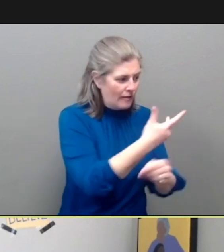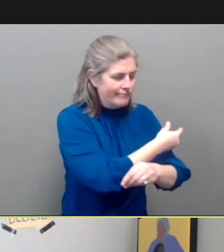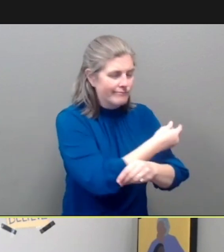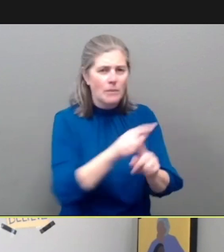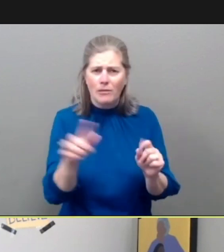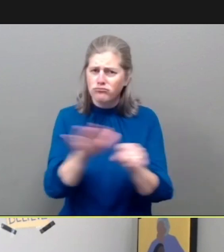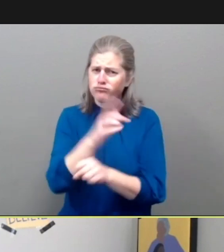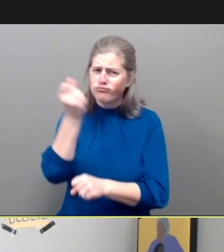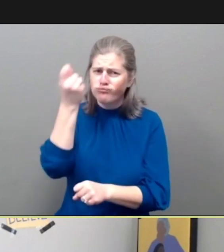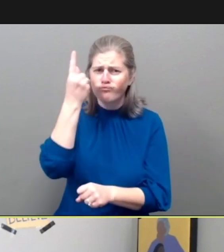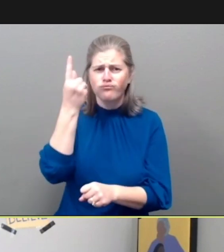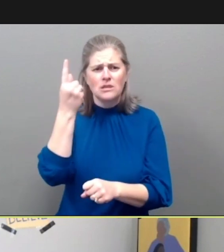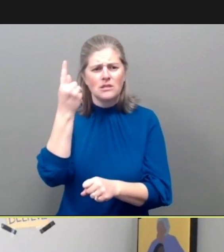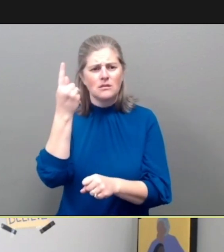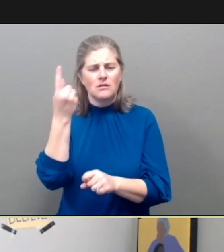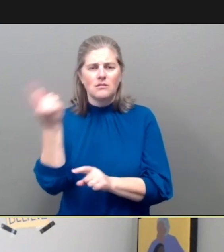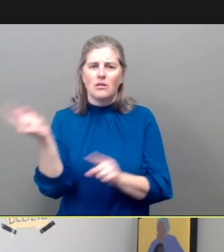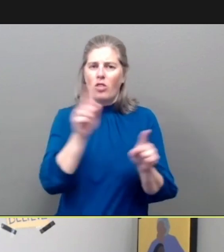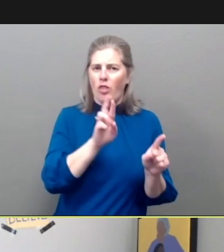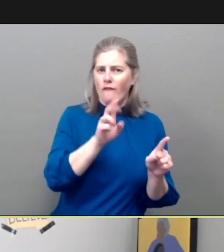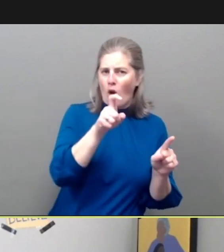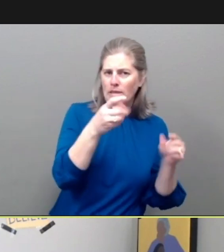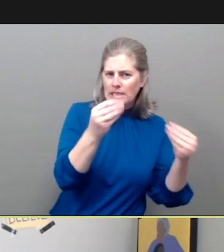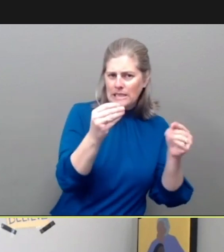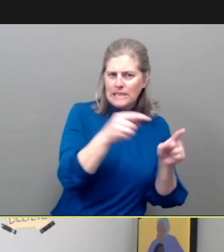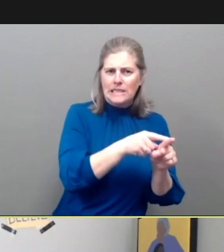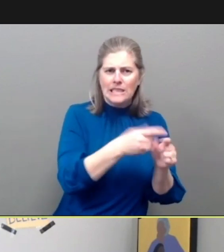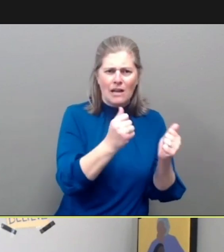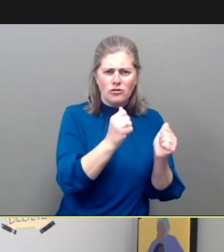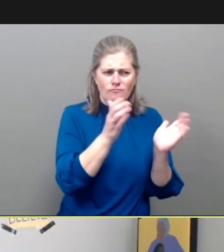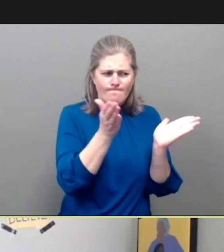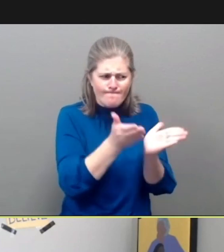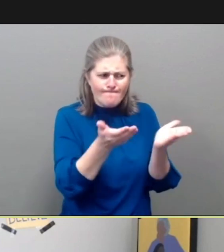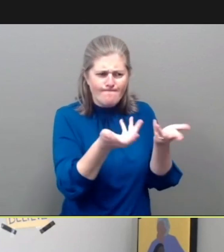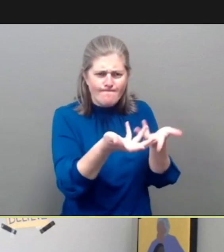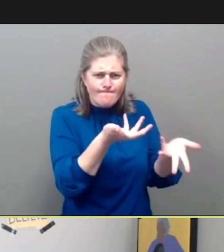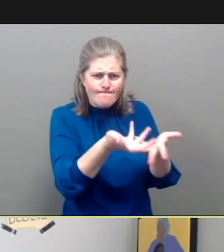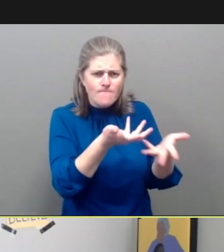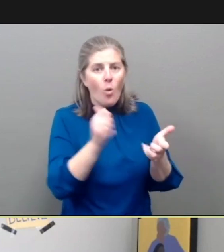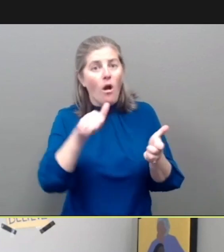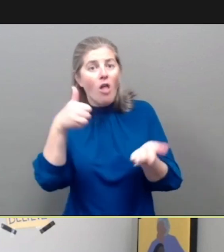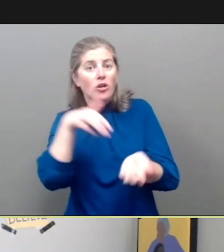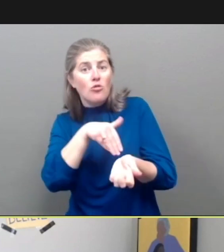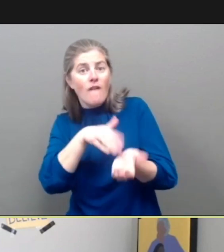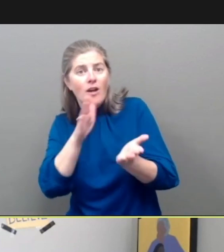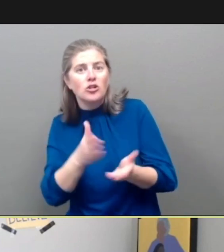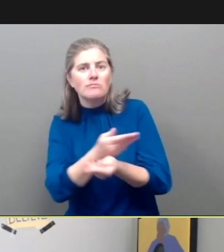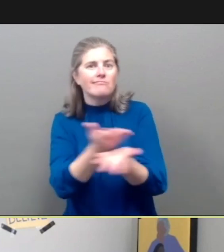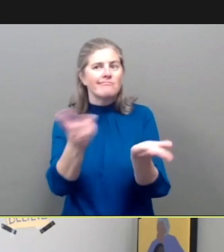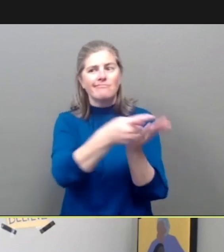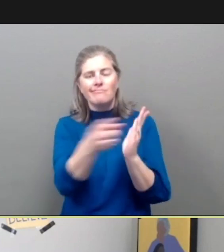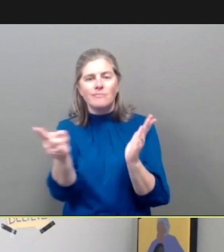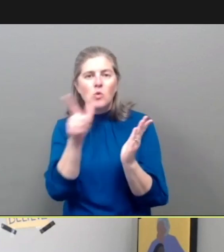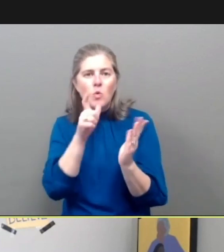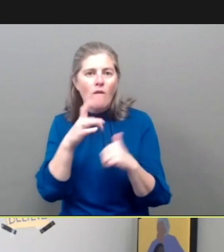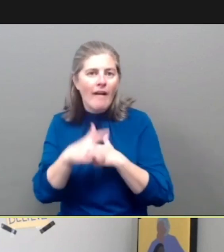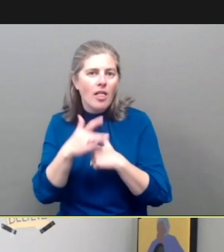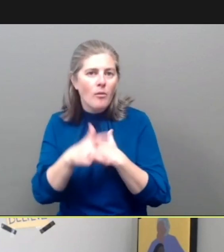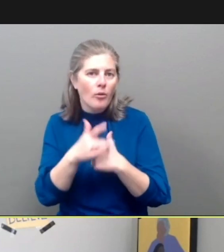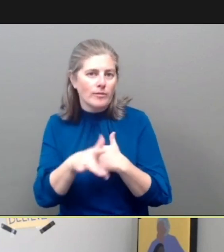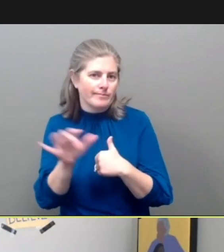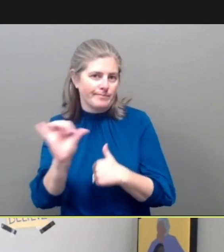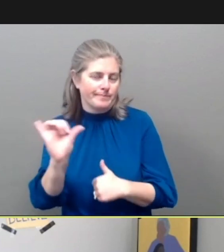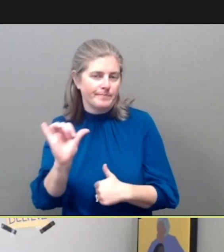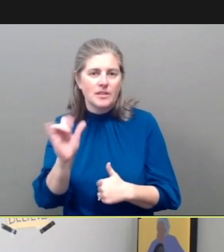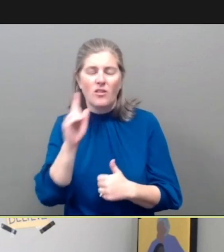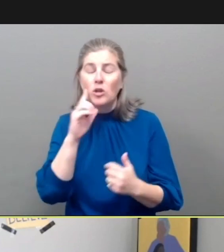the pharmacy sites, we still need to try to see, or other provider sites, you know, that are available. There's